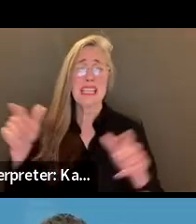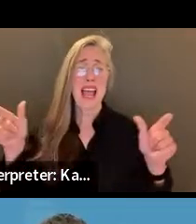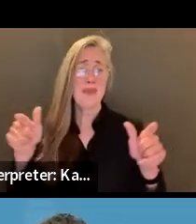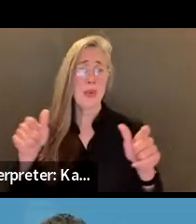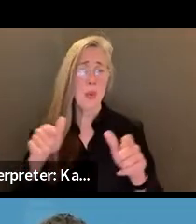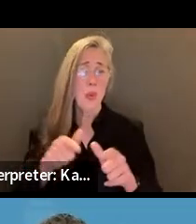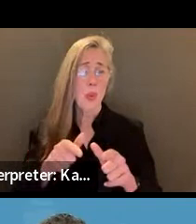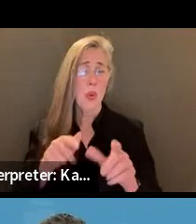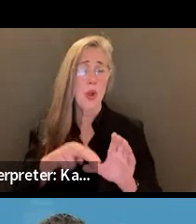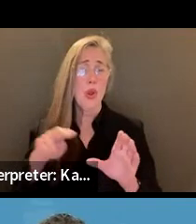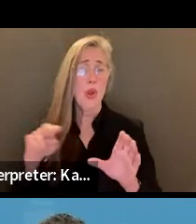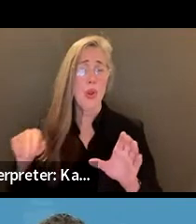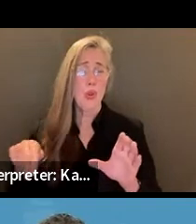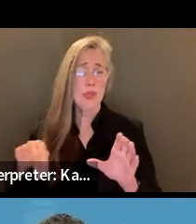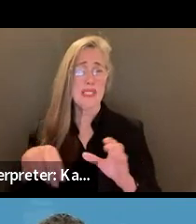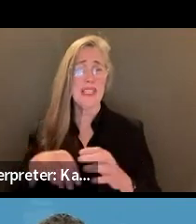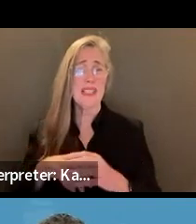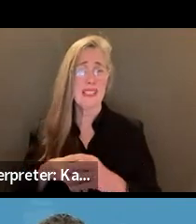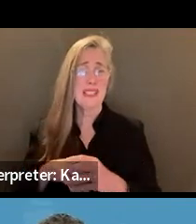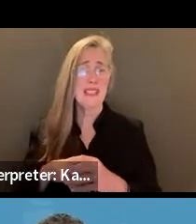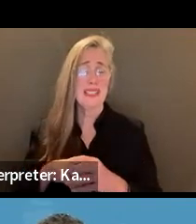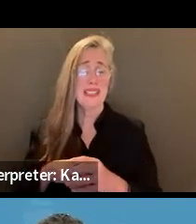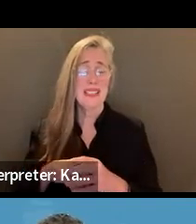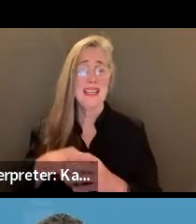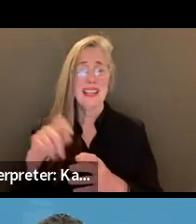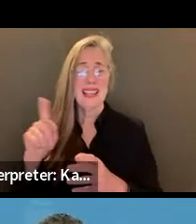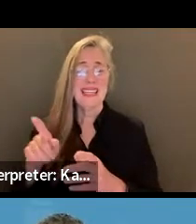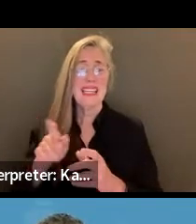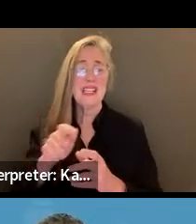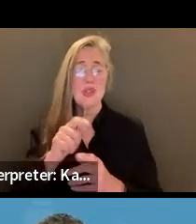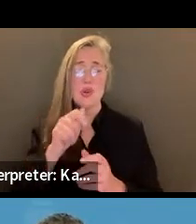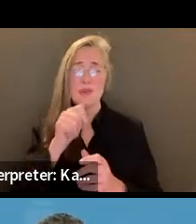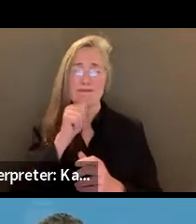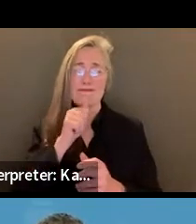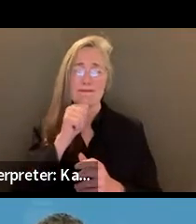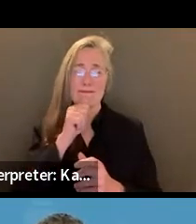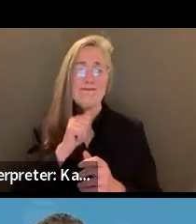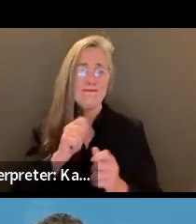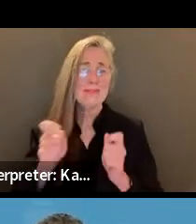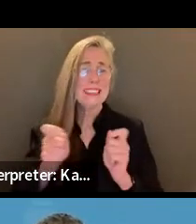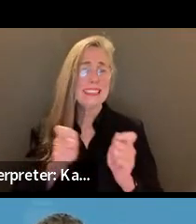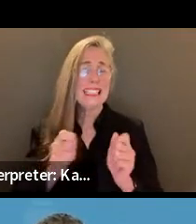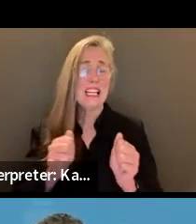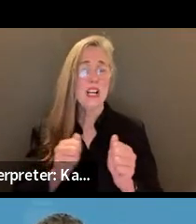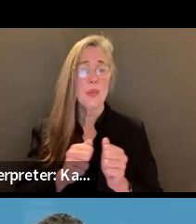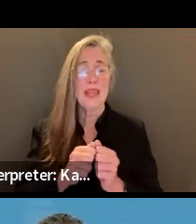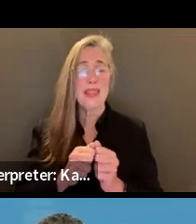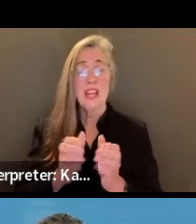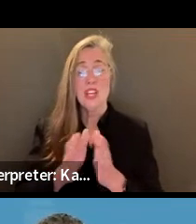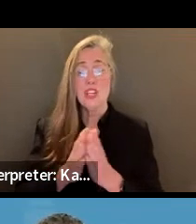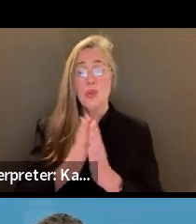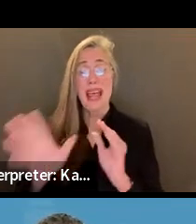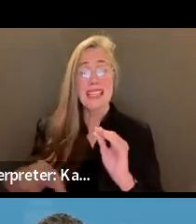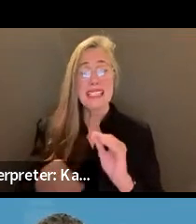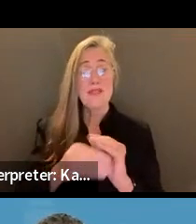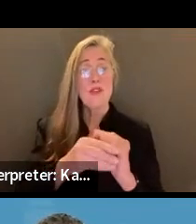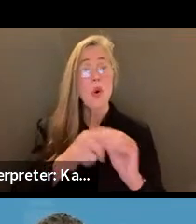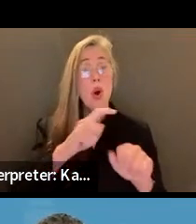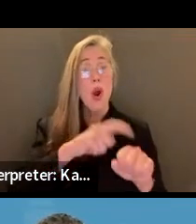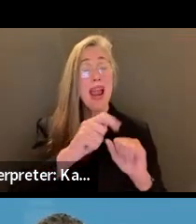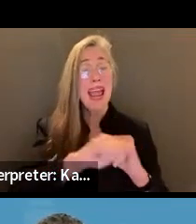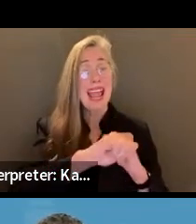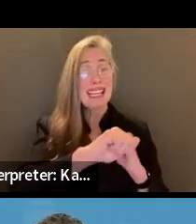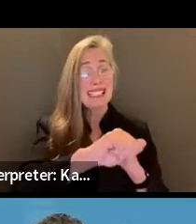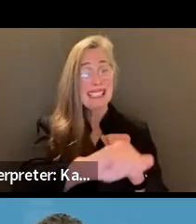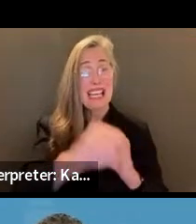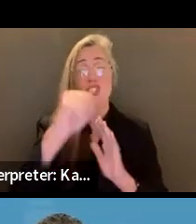some staffing holes that we all needed to deal with. So we did ask for an extension of the state for our audit